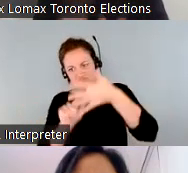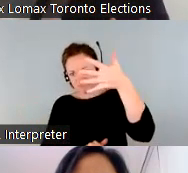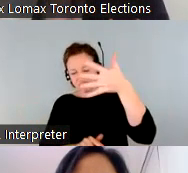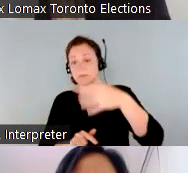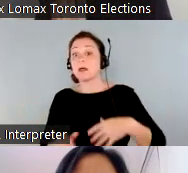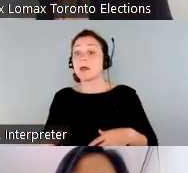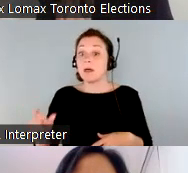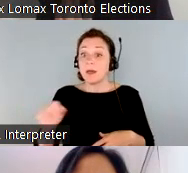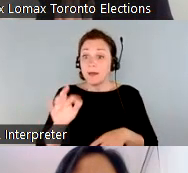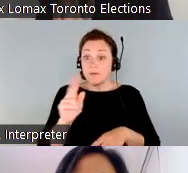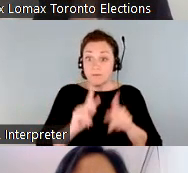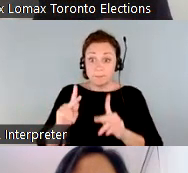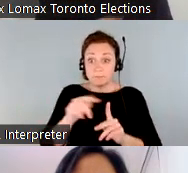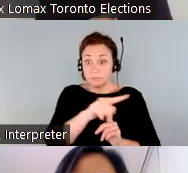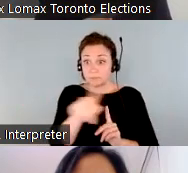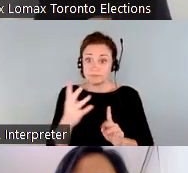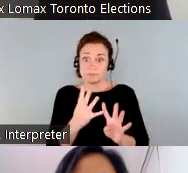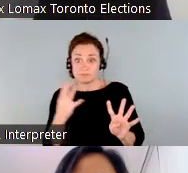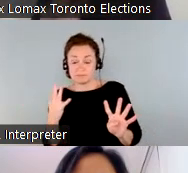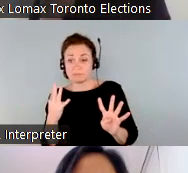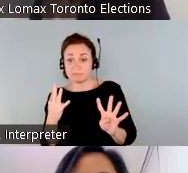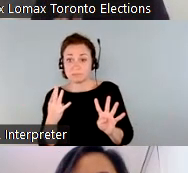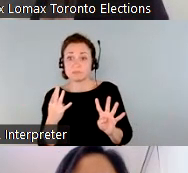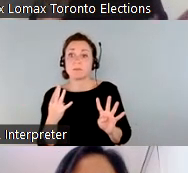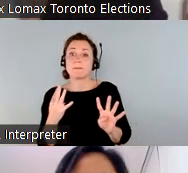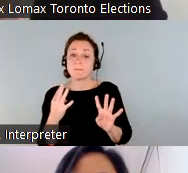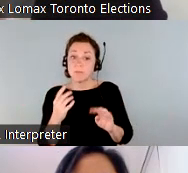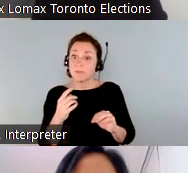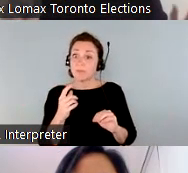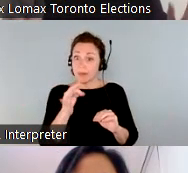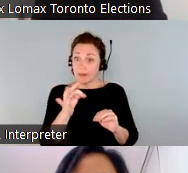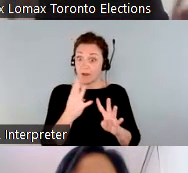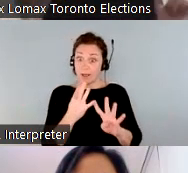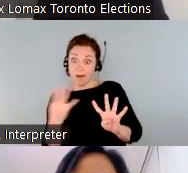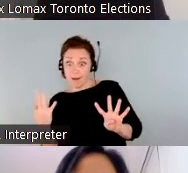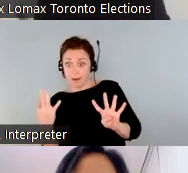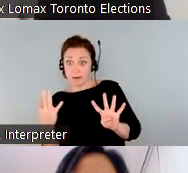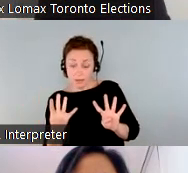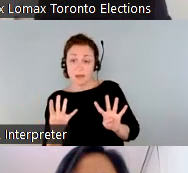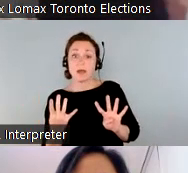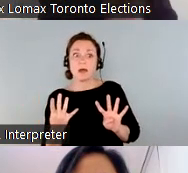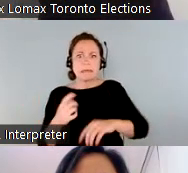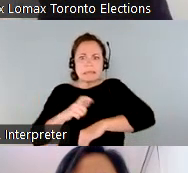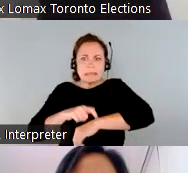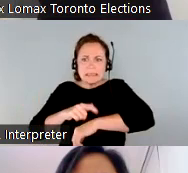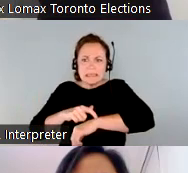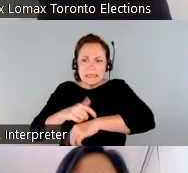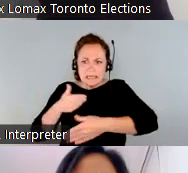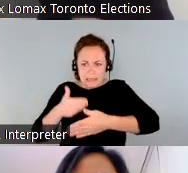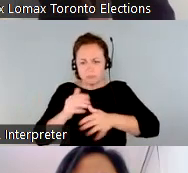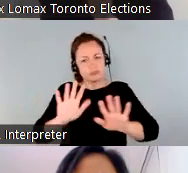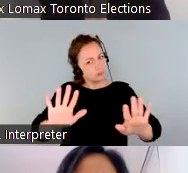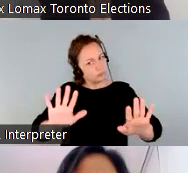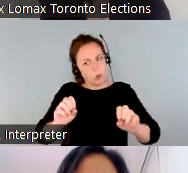to vote, just this is something before I go on to the next question, anybody who's in the lineup to vote at close of poll will still be able to